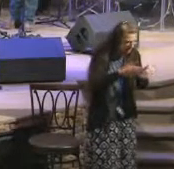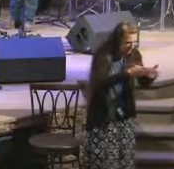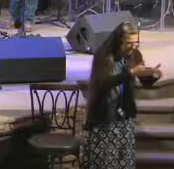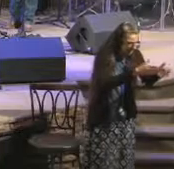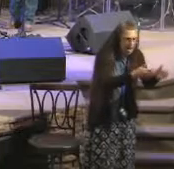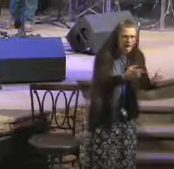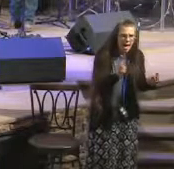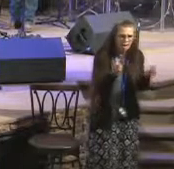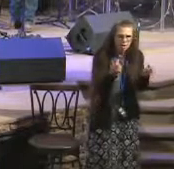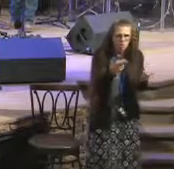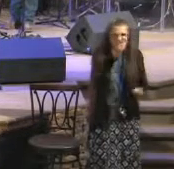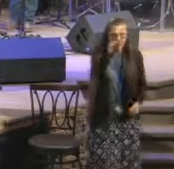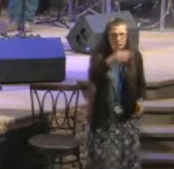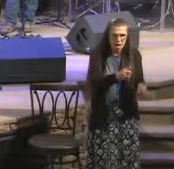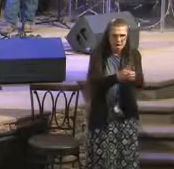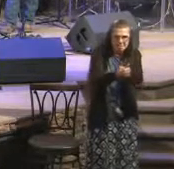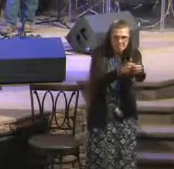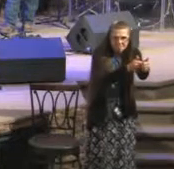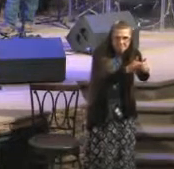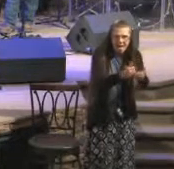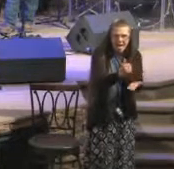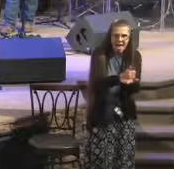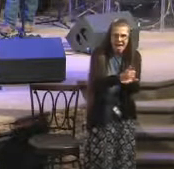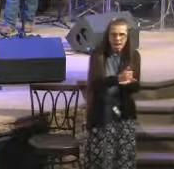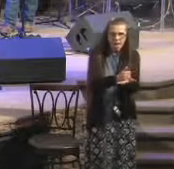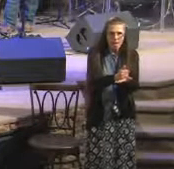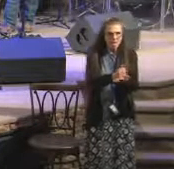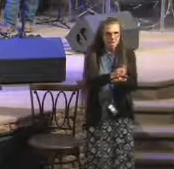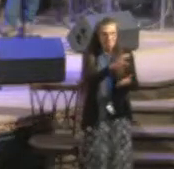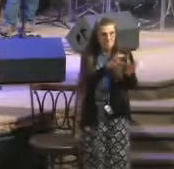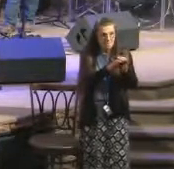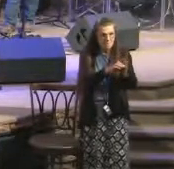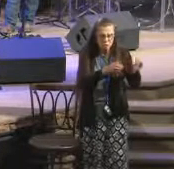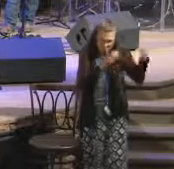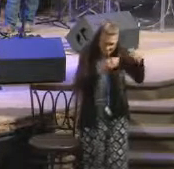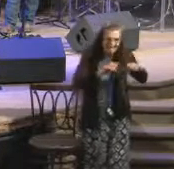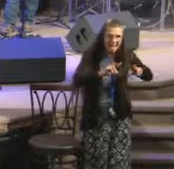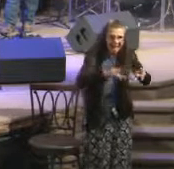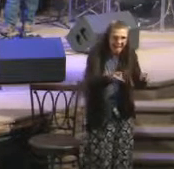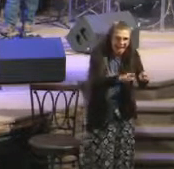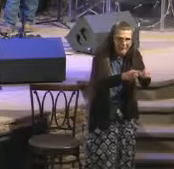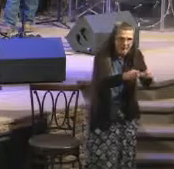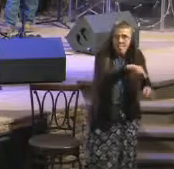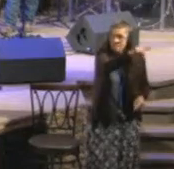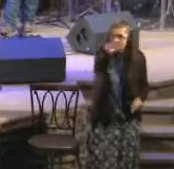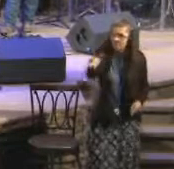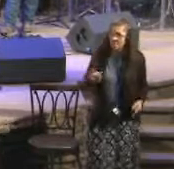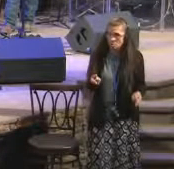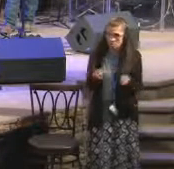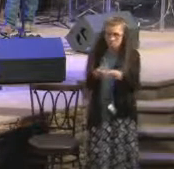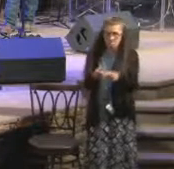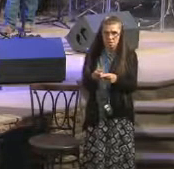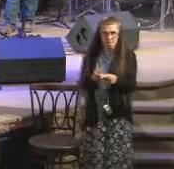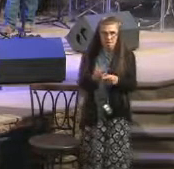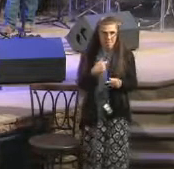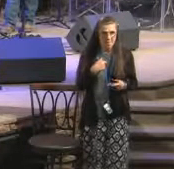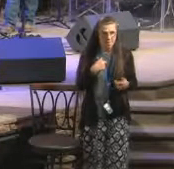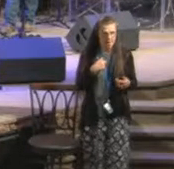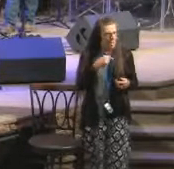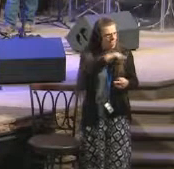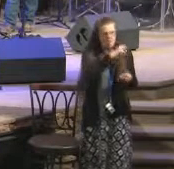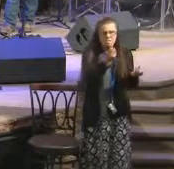as God is directing and help the commission to happen. Because there'll be those that I only have a limited influence to, but